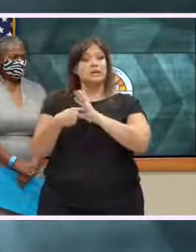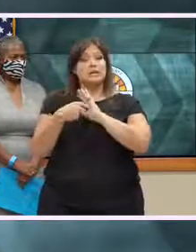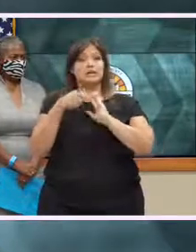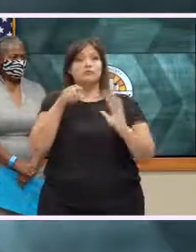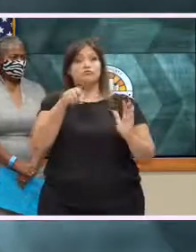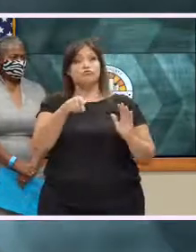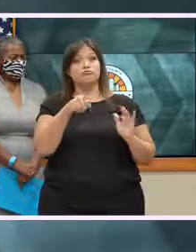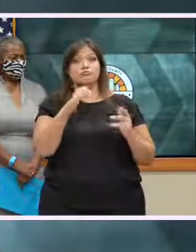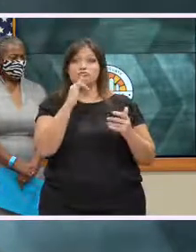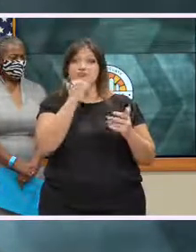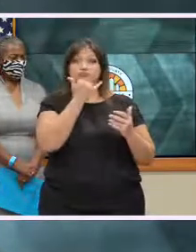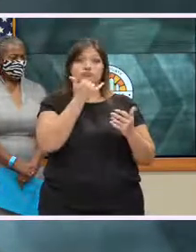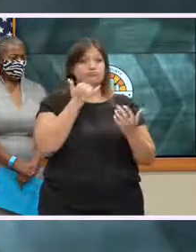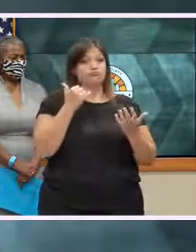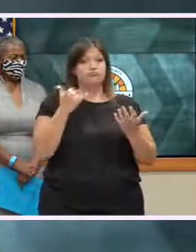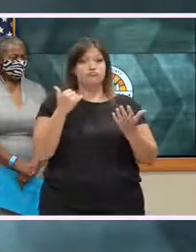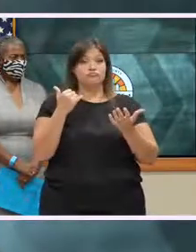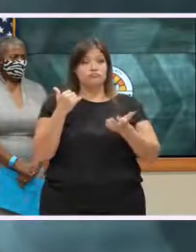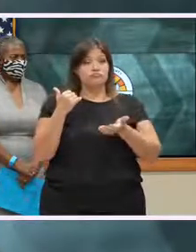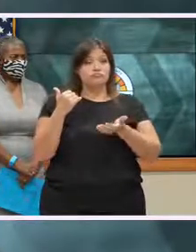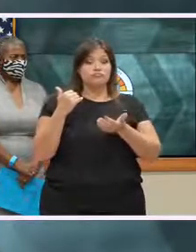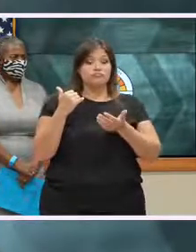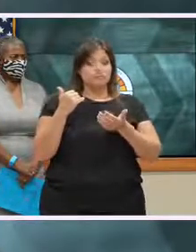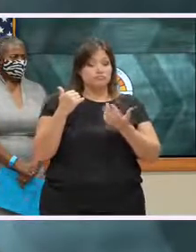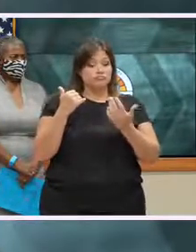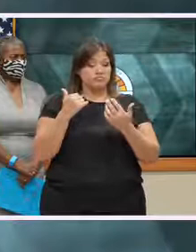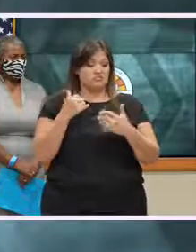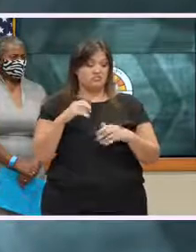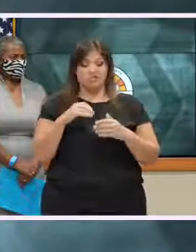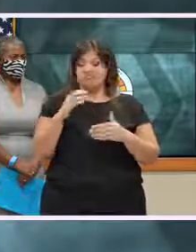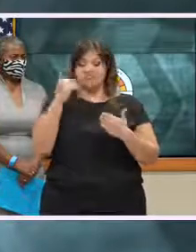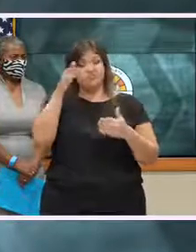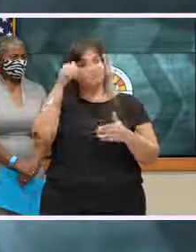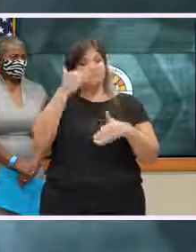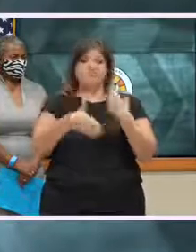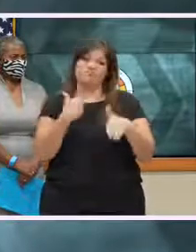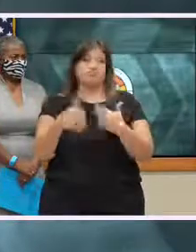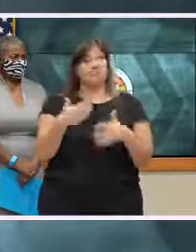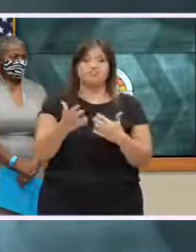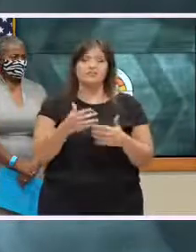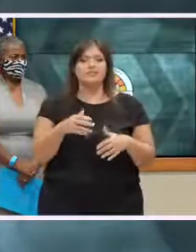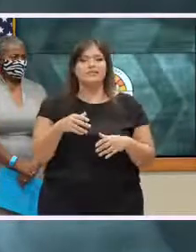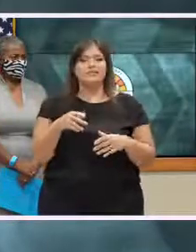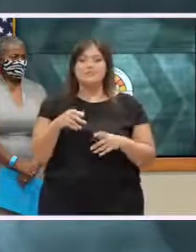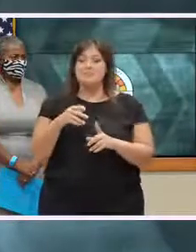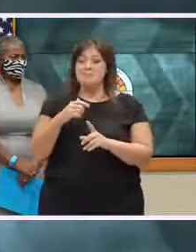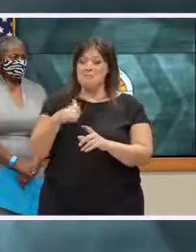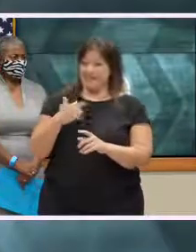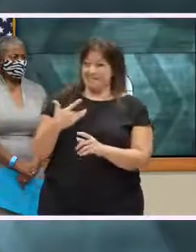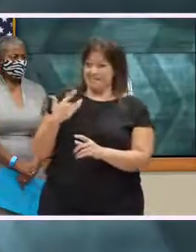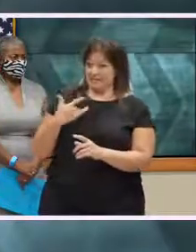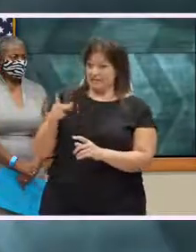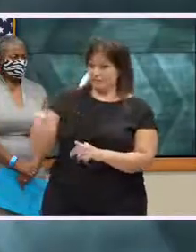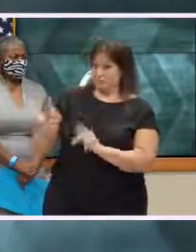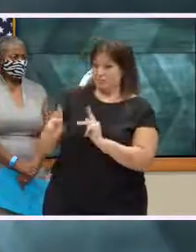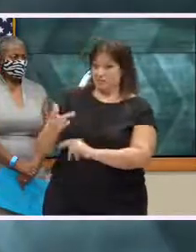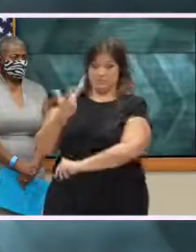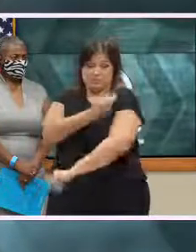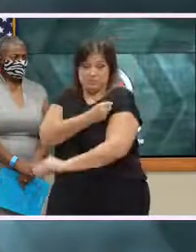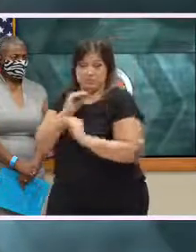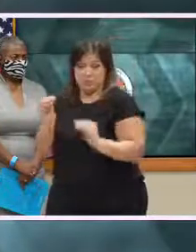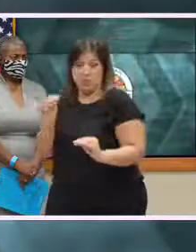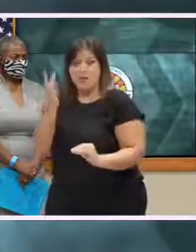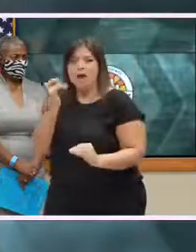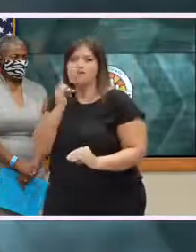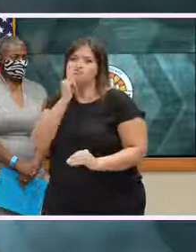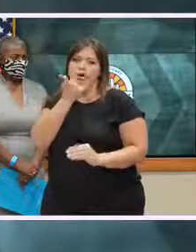online, misinformation elsewhere. And no one knows that better than Dr. Hotez. We're doing our part to get the word out.